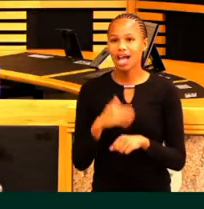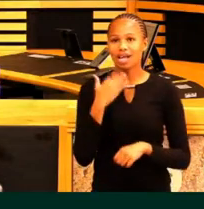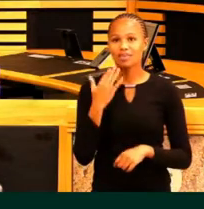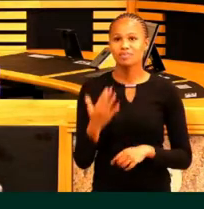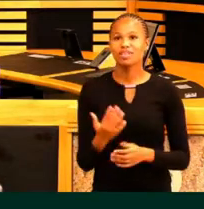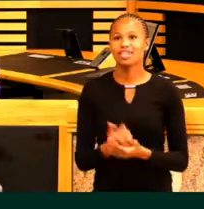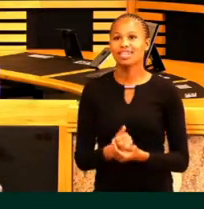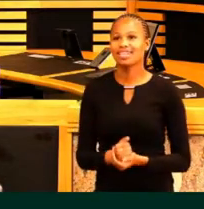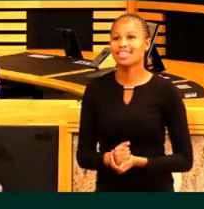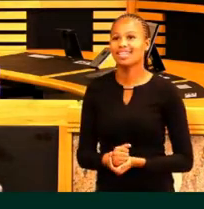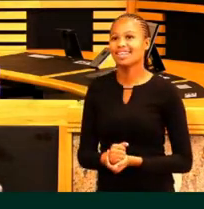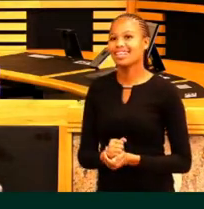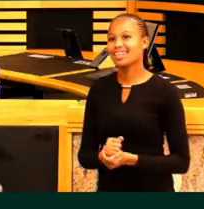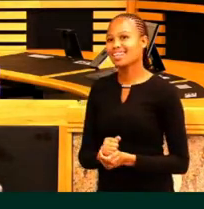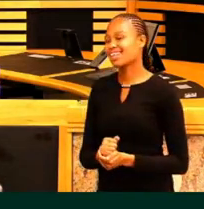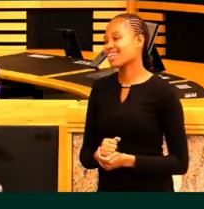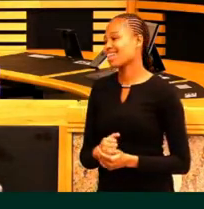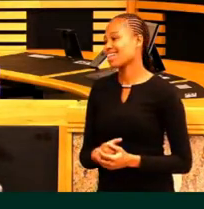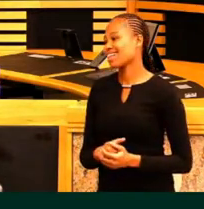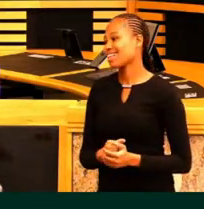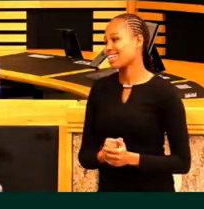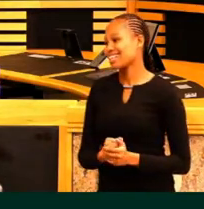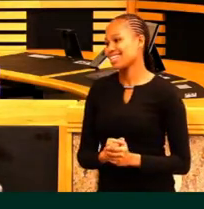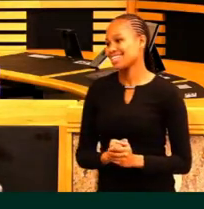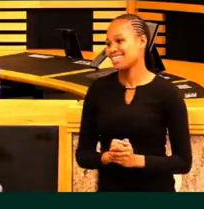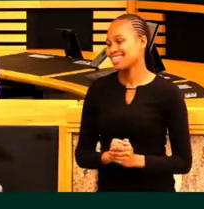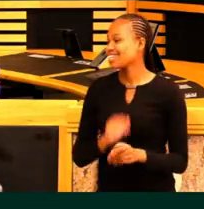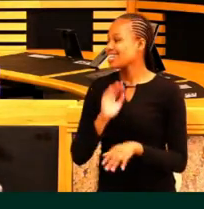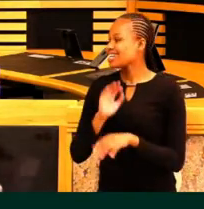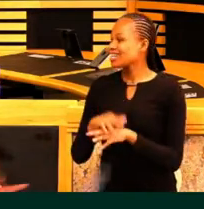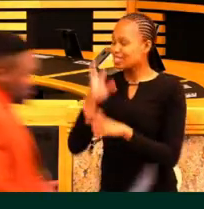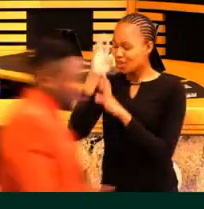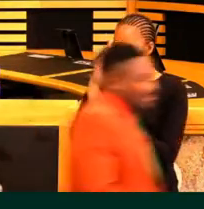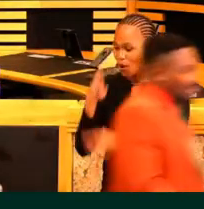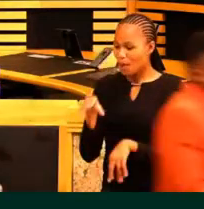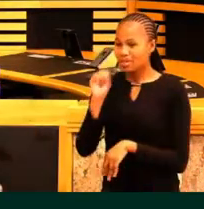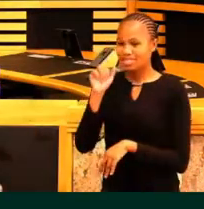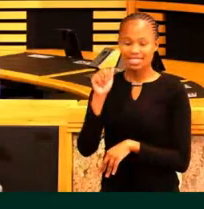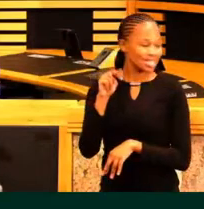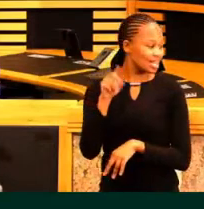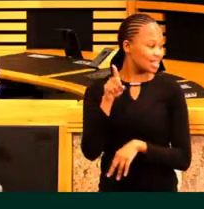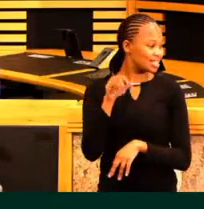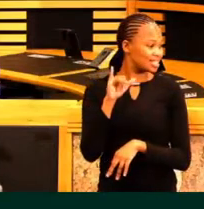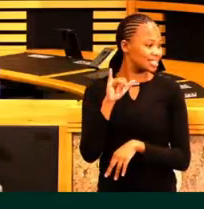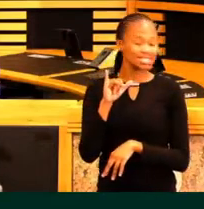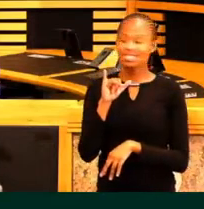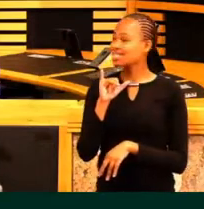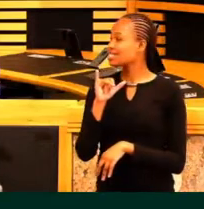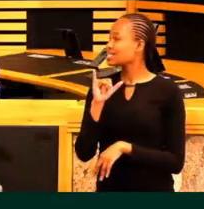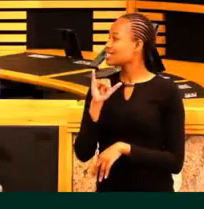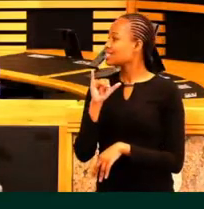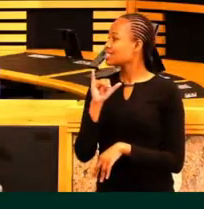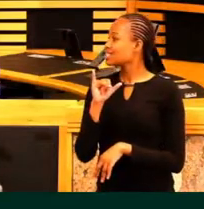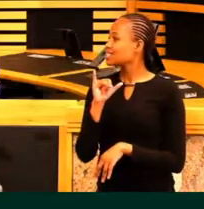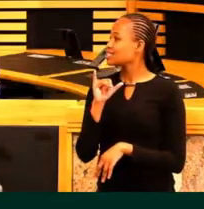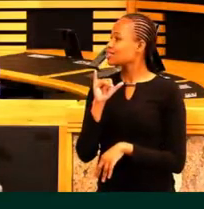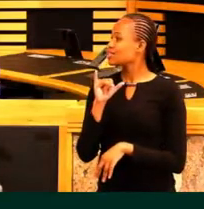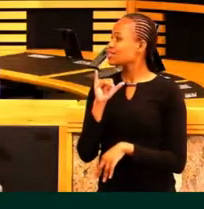the next speaker is Honorable Sunday from Christianity District